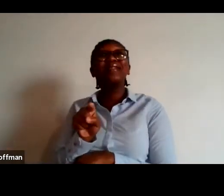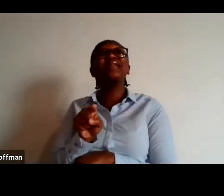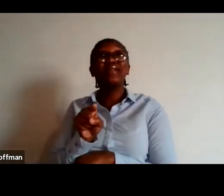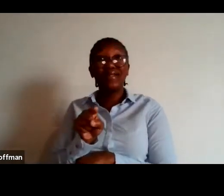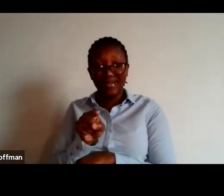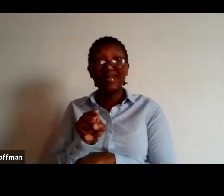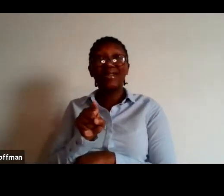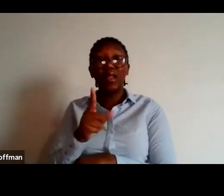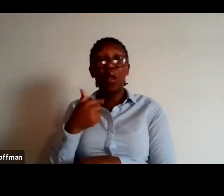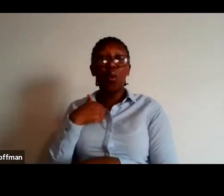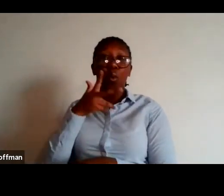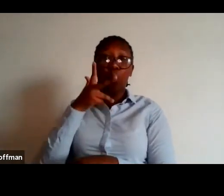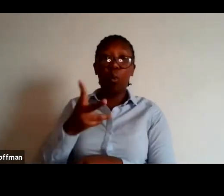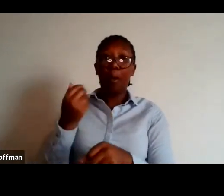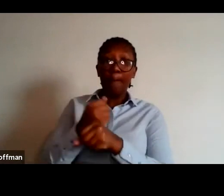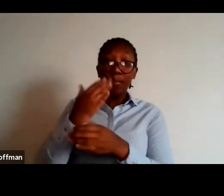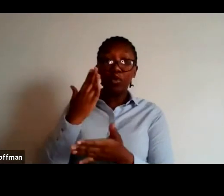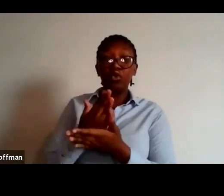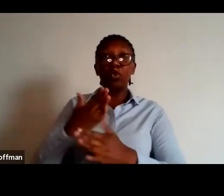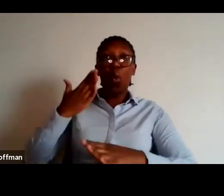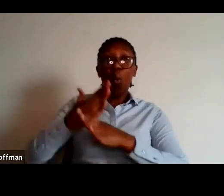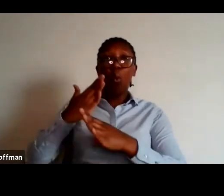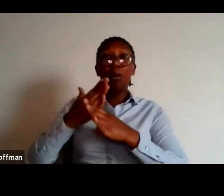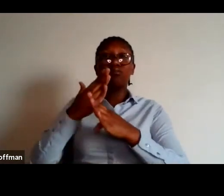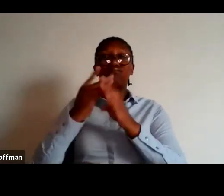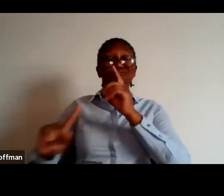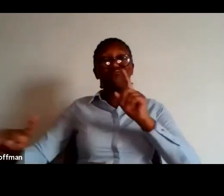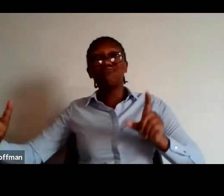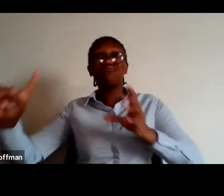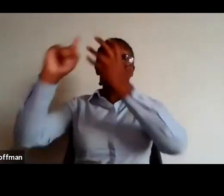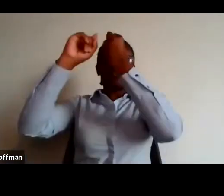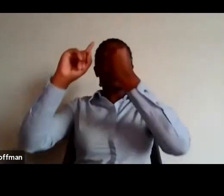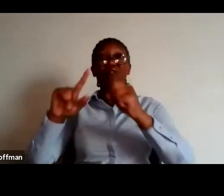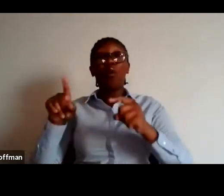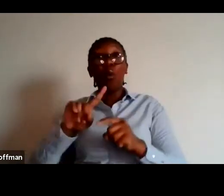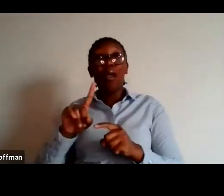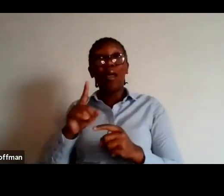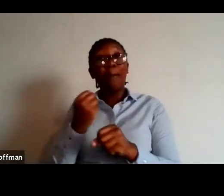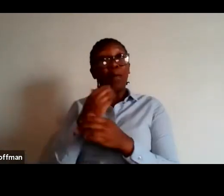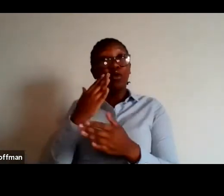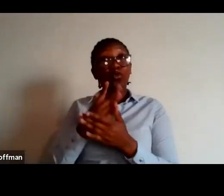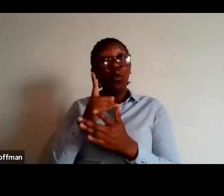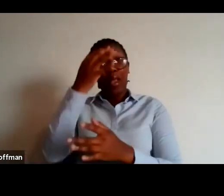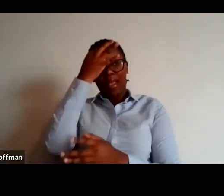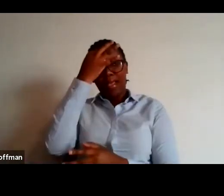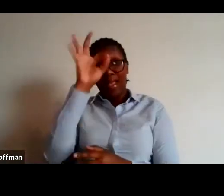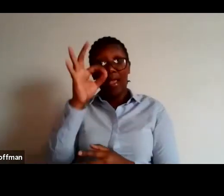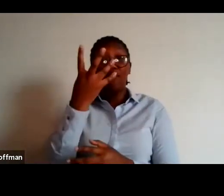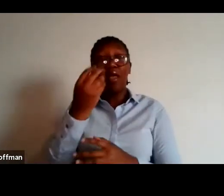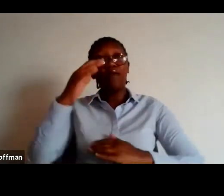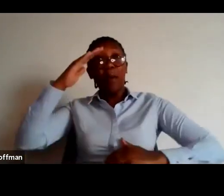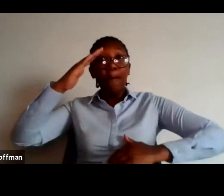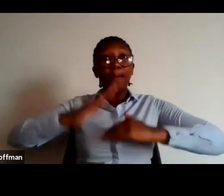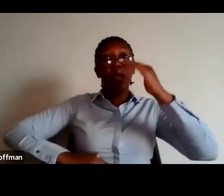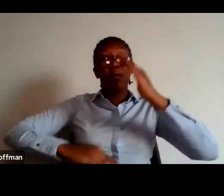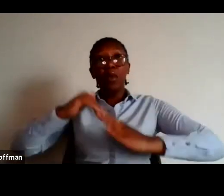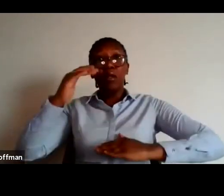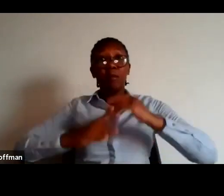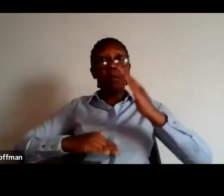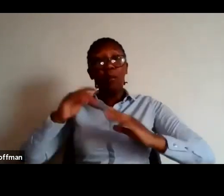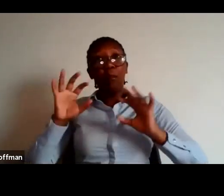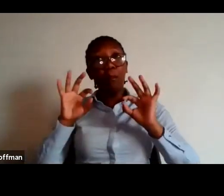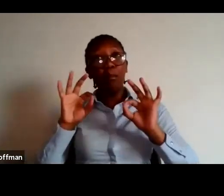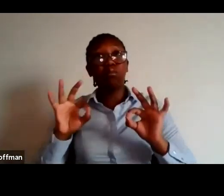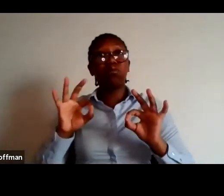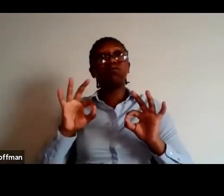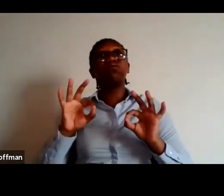exists to serve the high purpose of enabling government to build a capable state